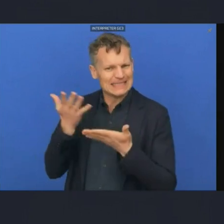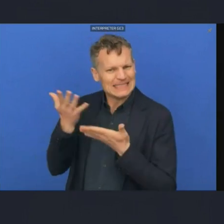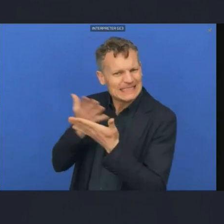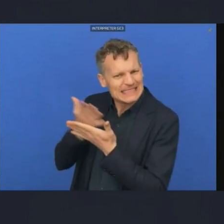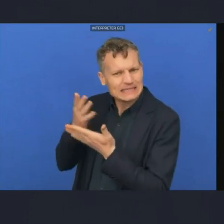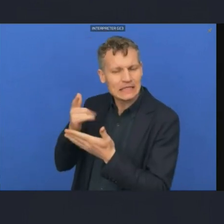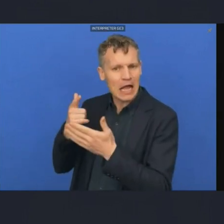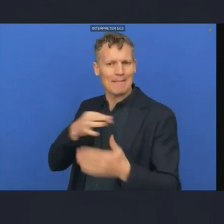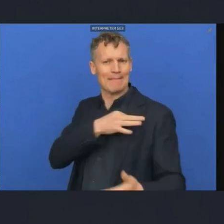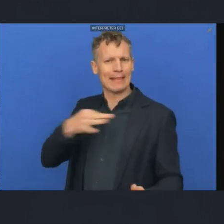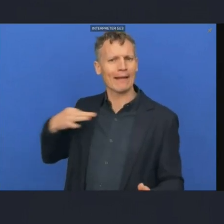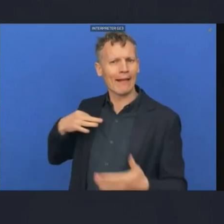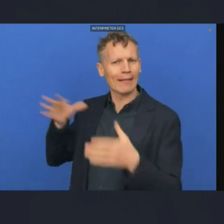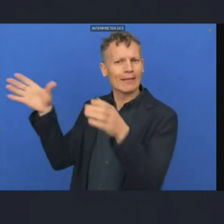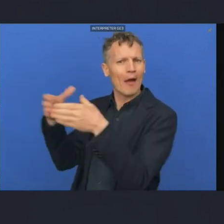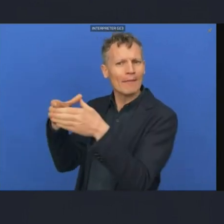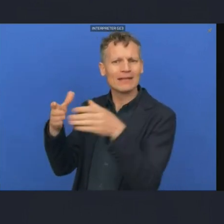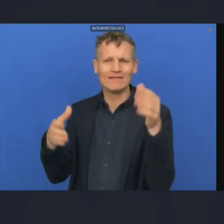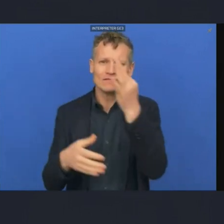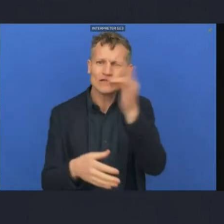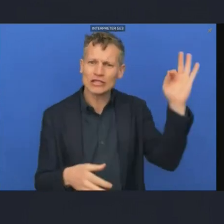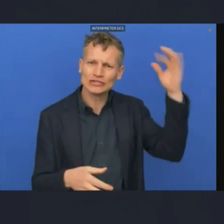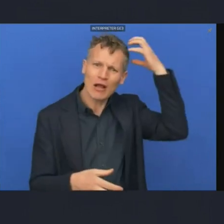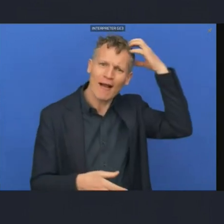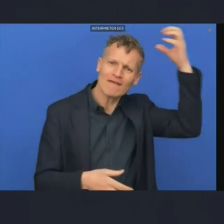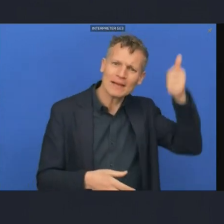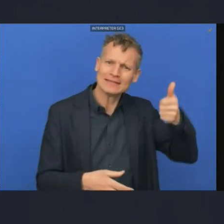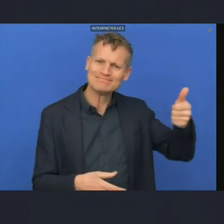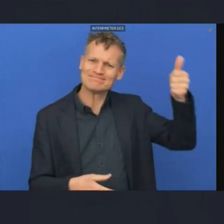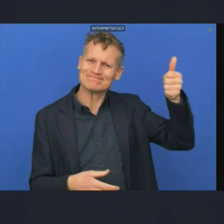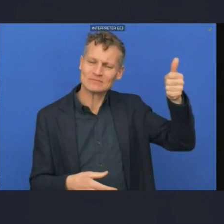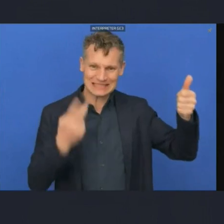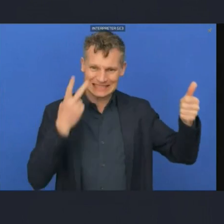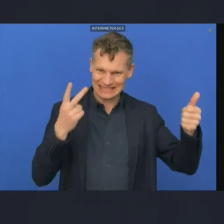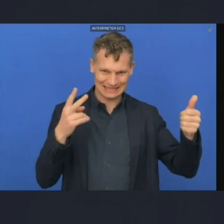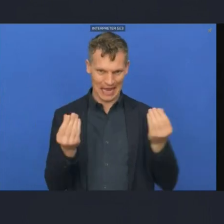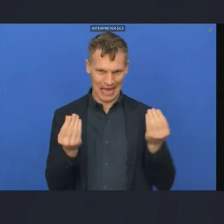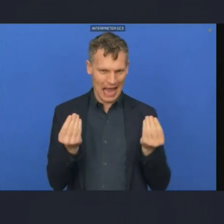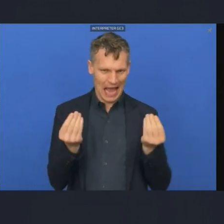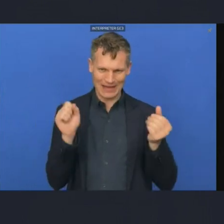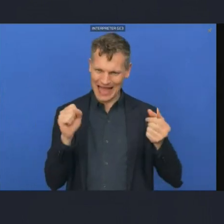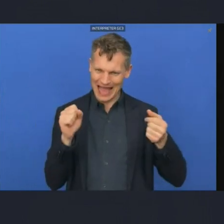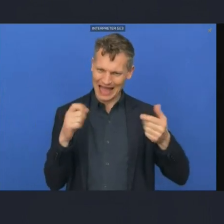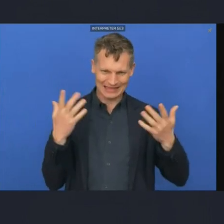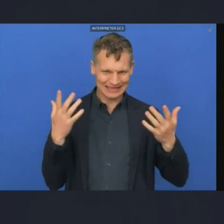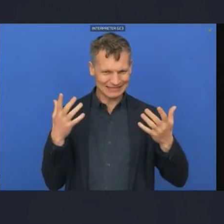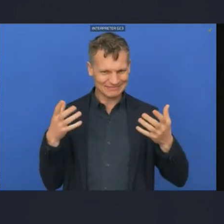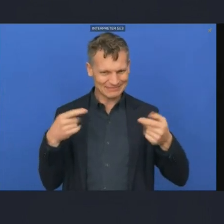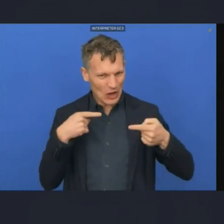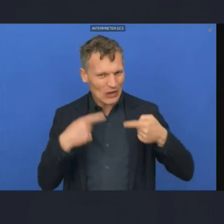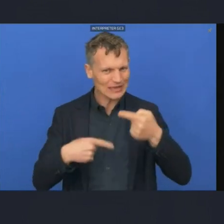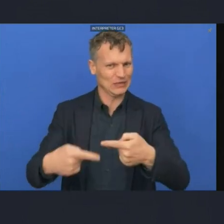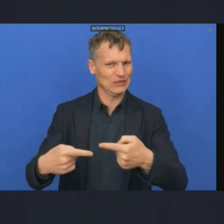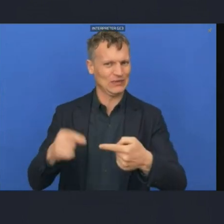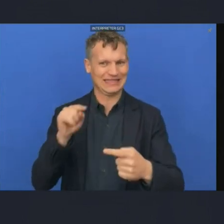see which measures we will be able to put in place to still continue to organize, because it was so important for the